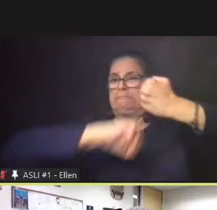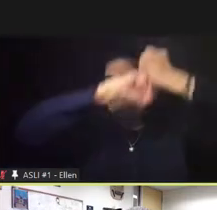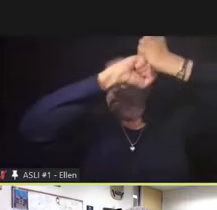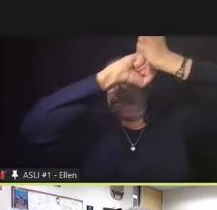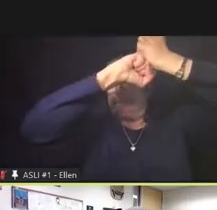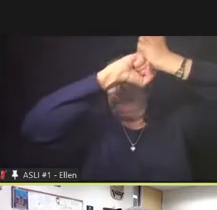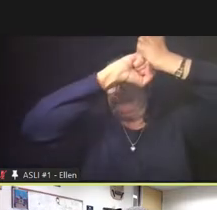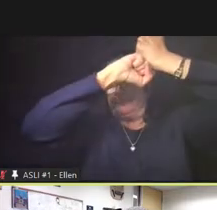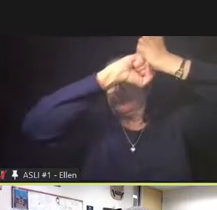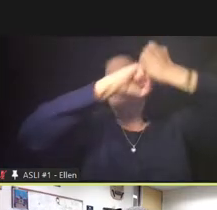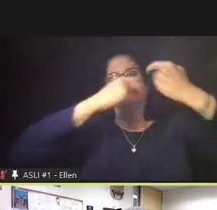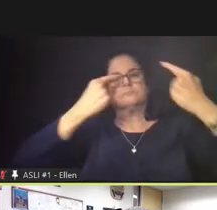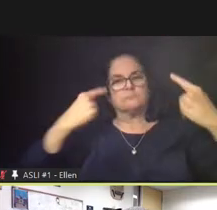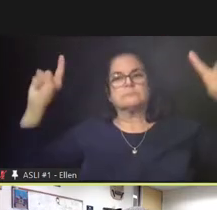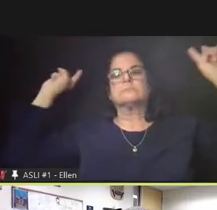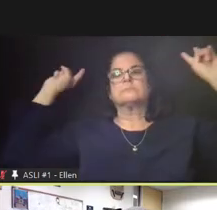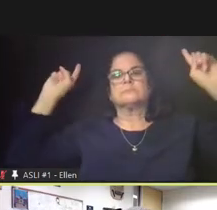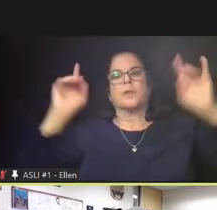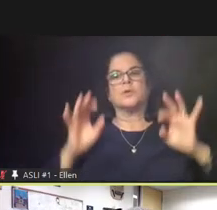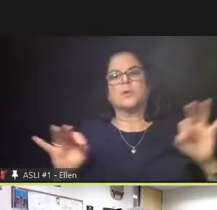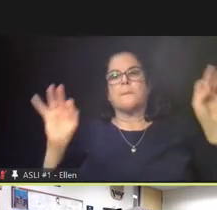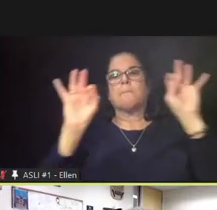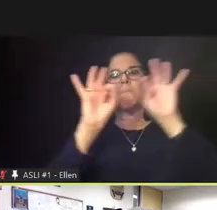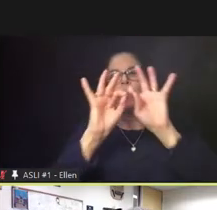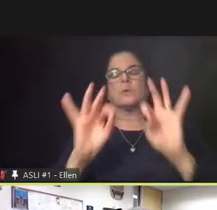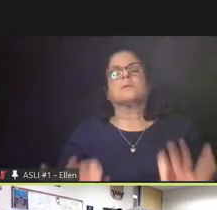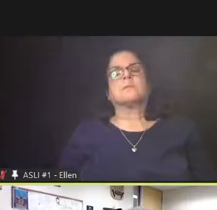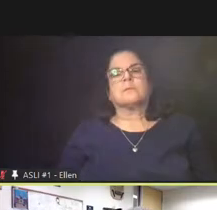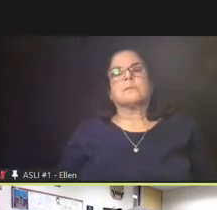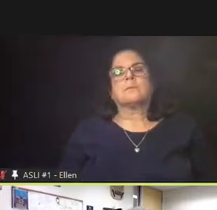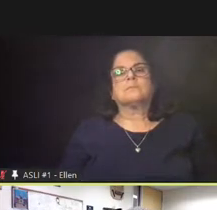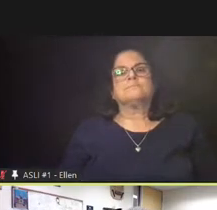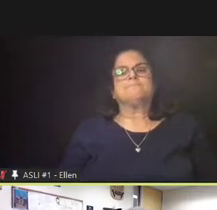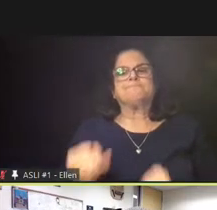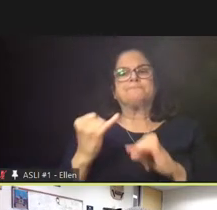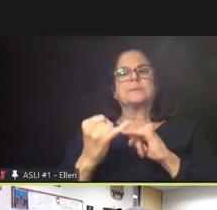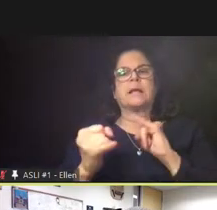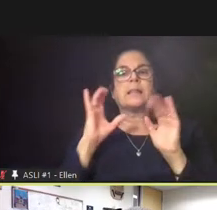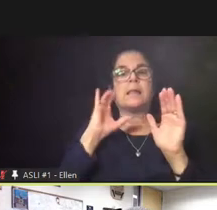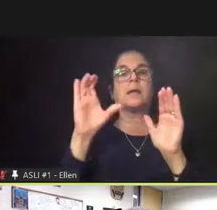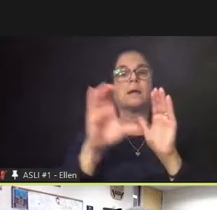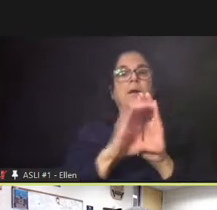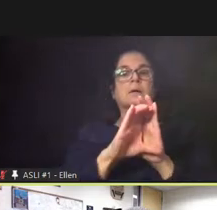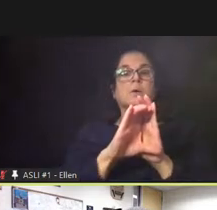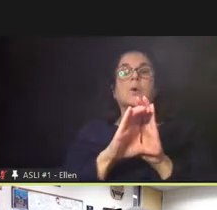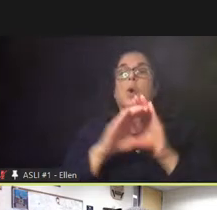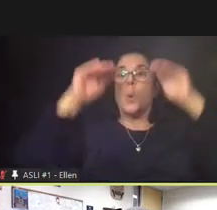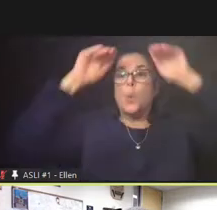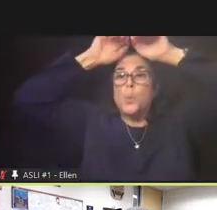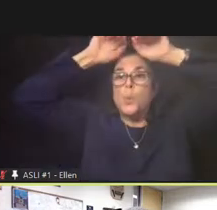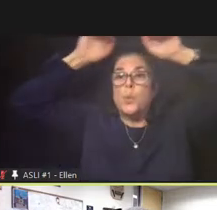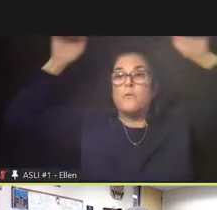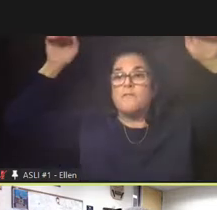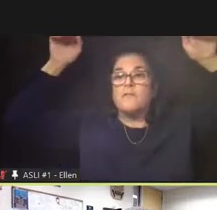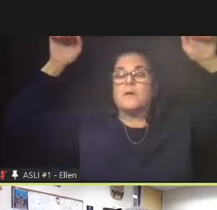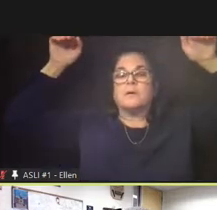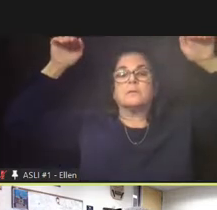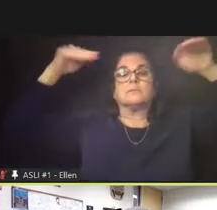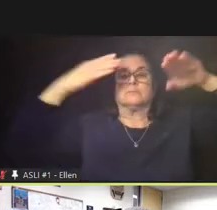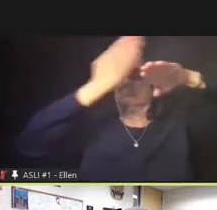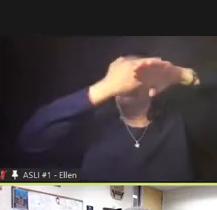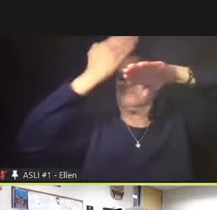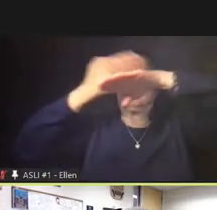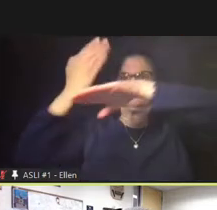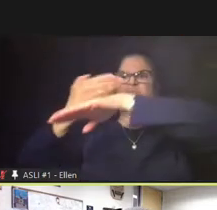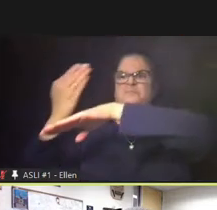so that was a really important piece of this project. And our last slide shows the roof work in progress. This is again kind of a